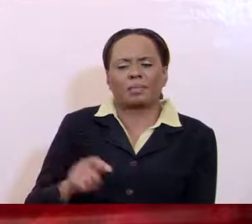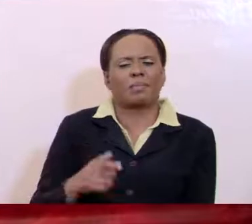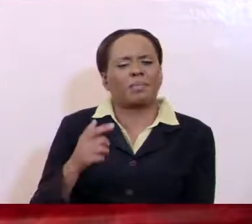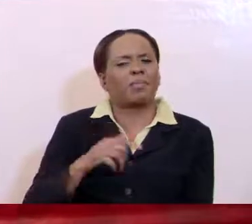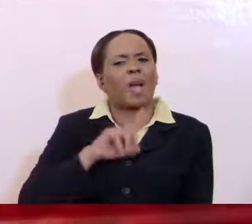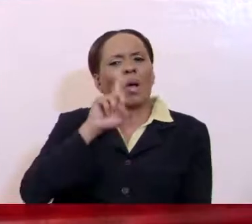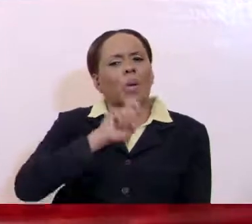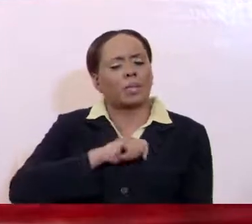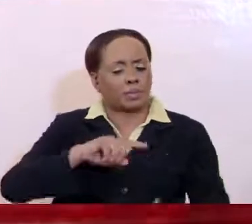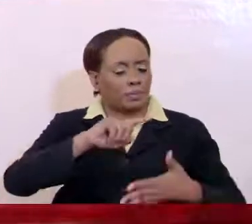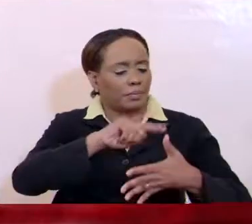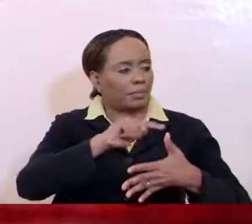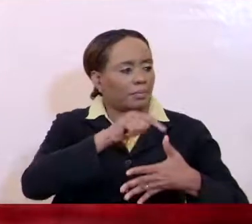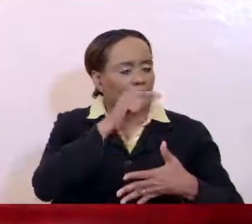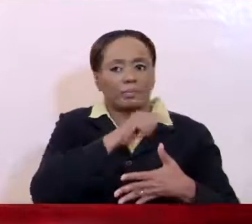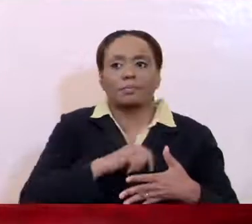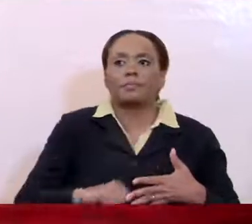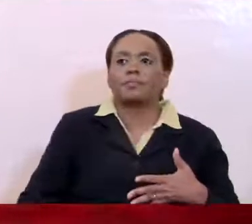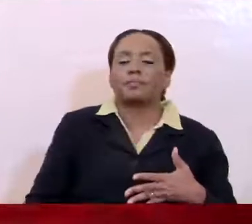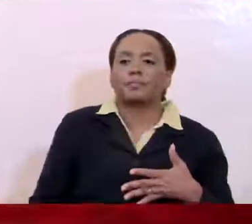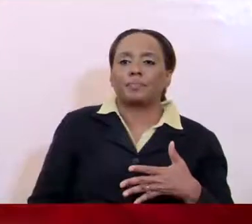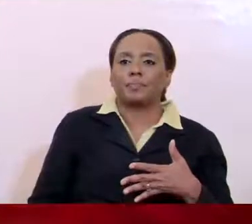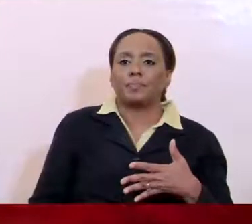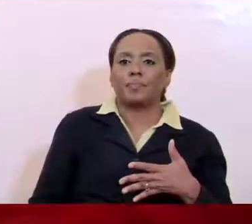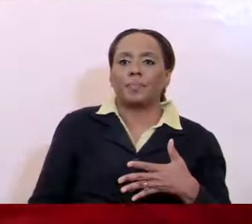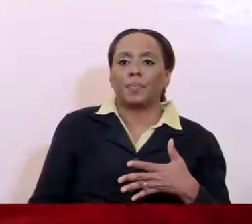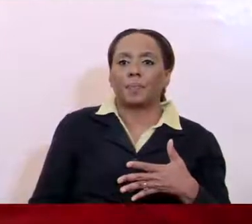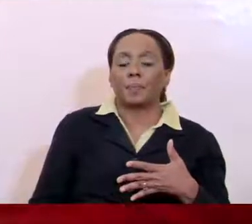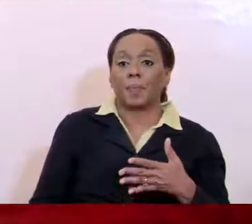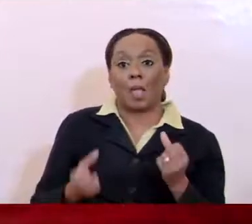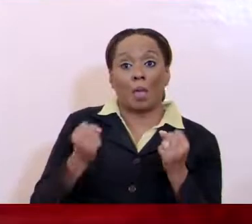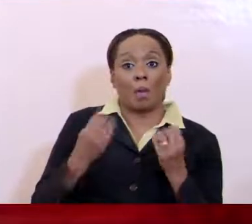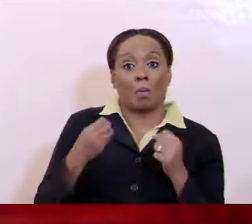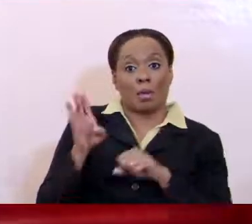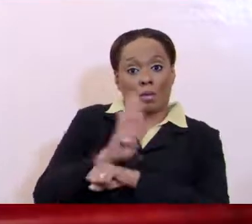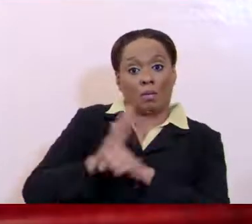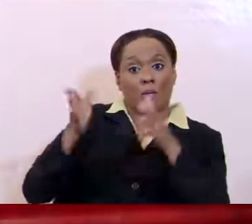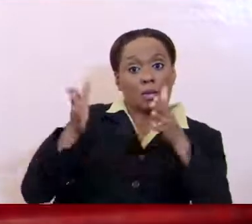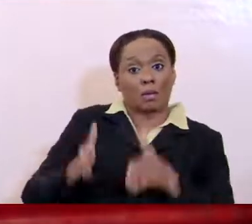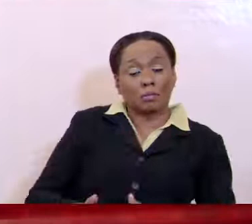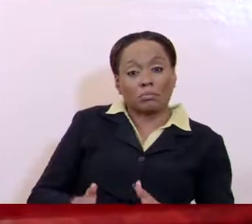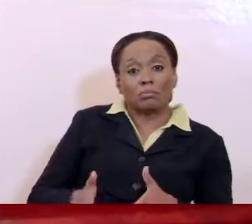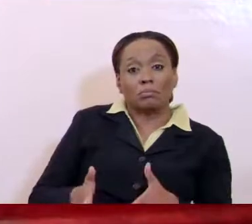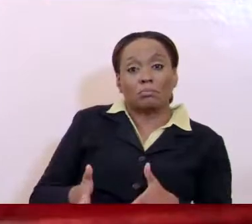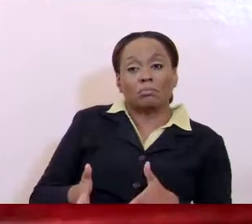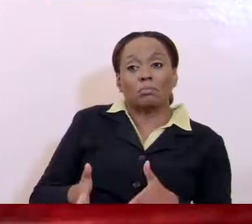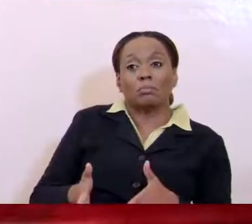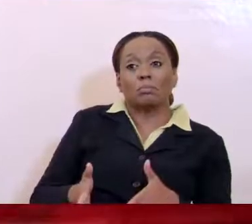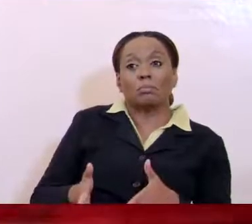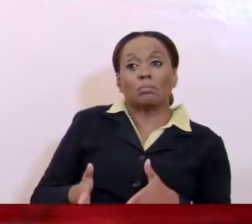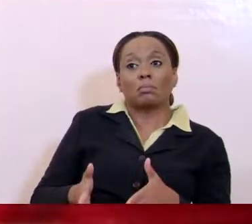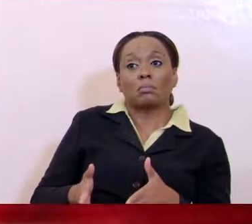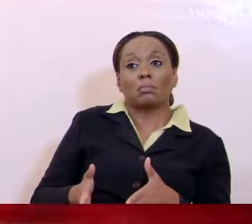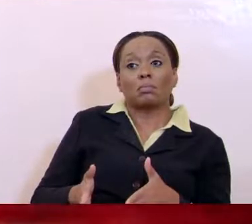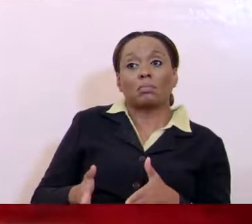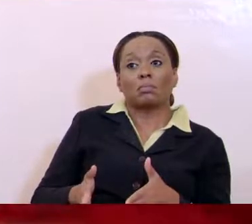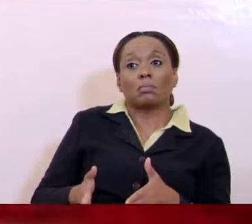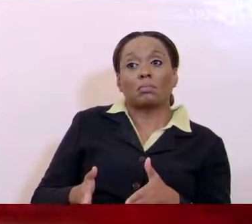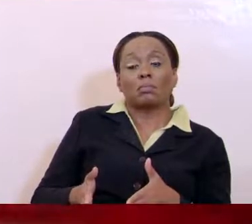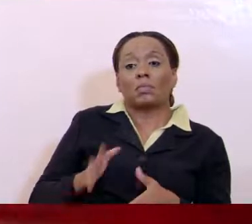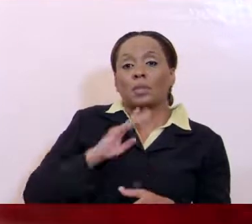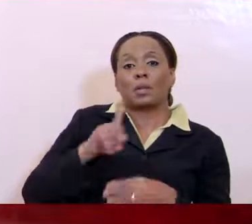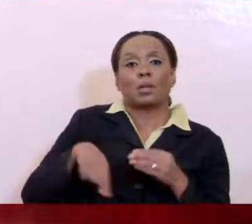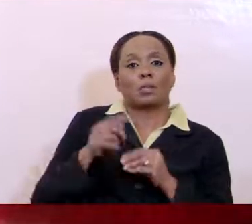has been a bit of an outcry from Barbadians as relates to the treatment method of the persons going before the